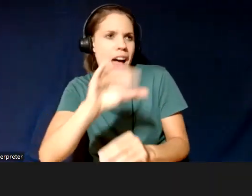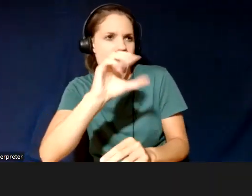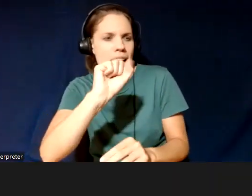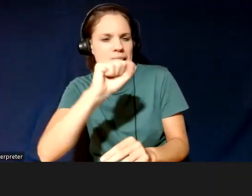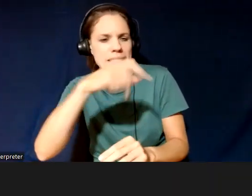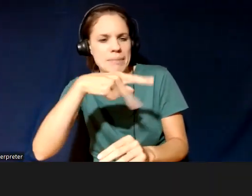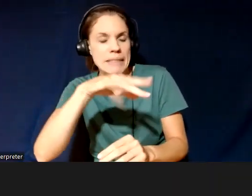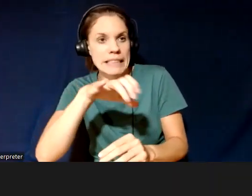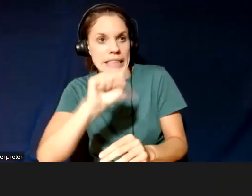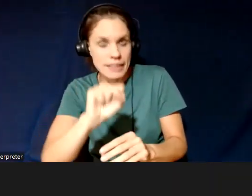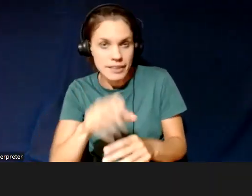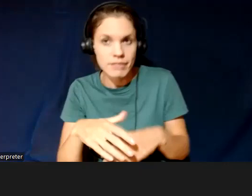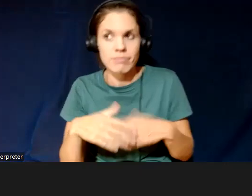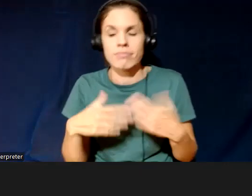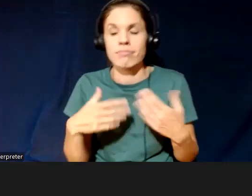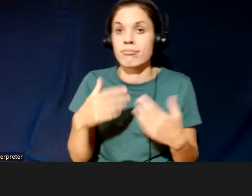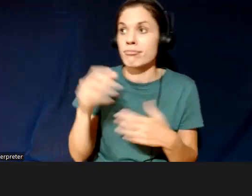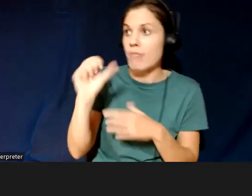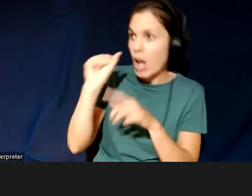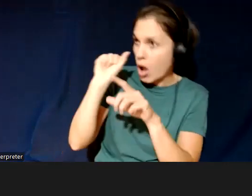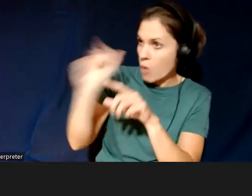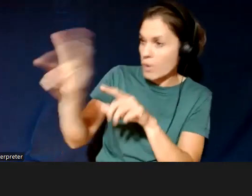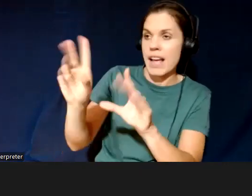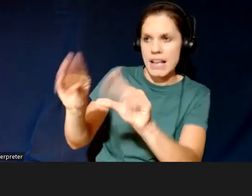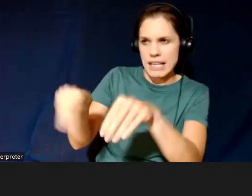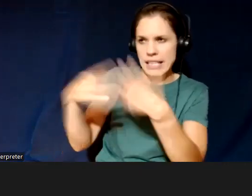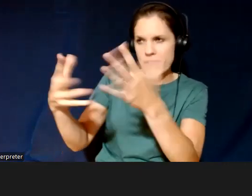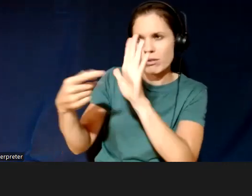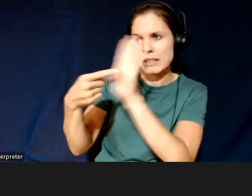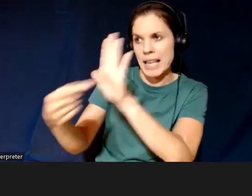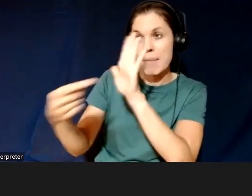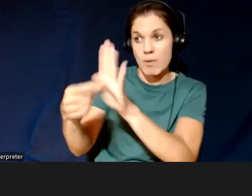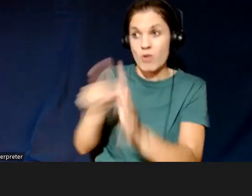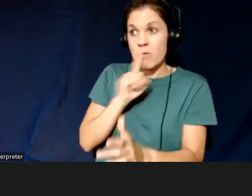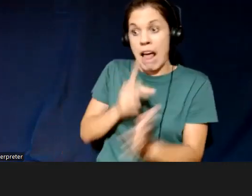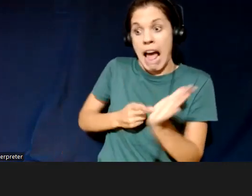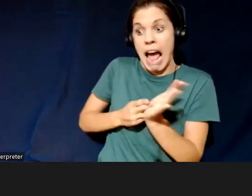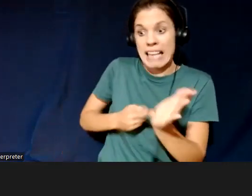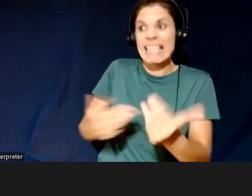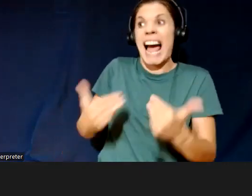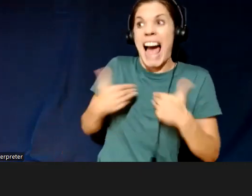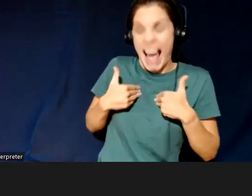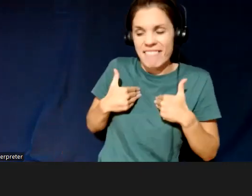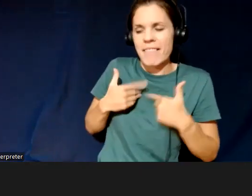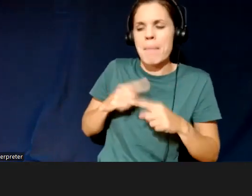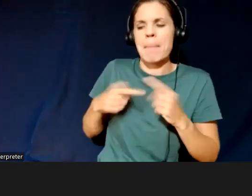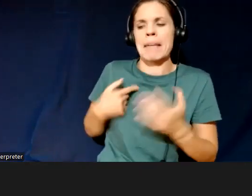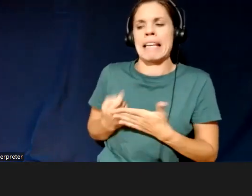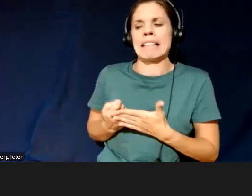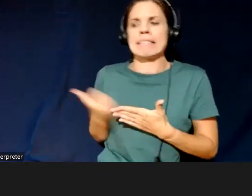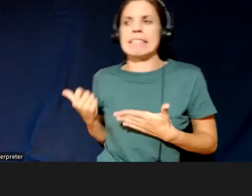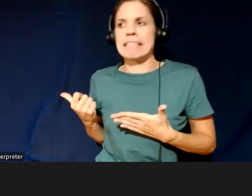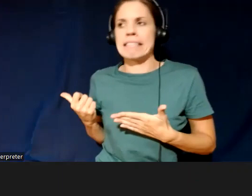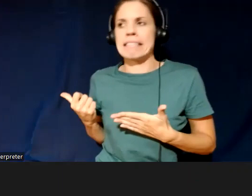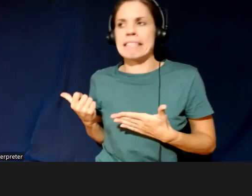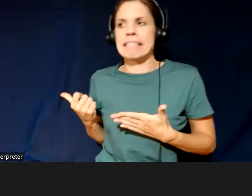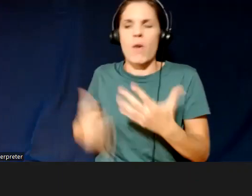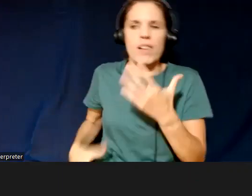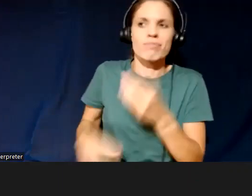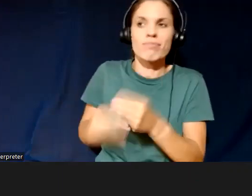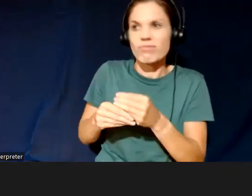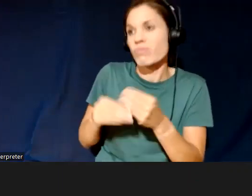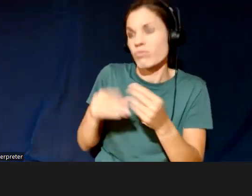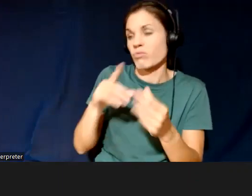well, I can give you an example here that I decided not to include in the presentation, but it's a really compelling example. It's looking